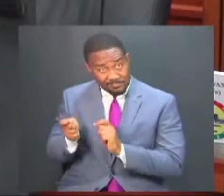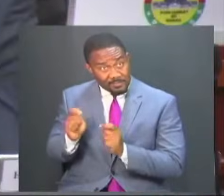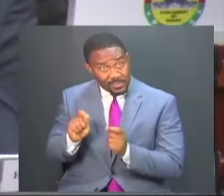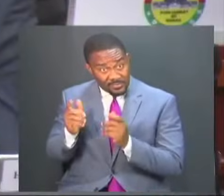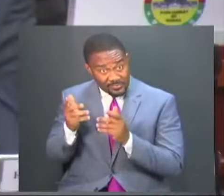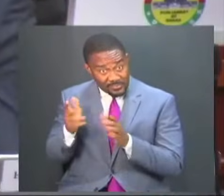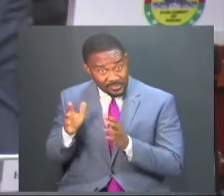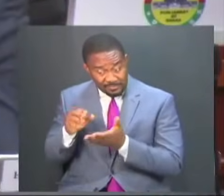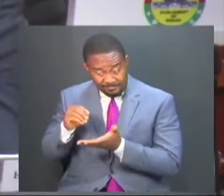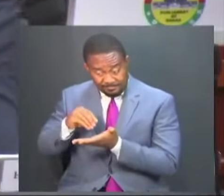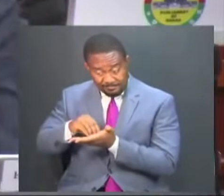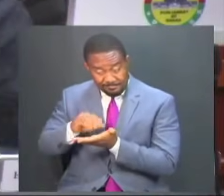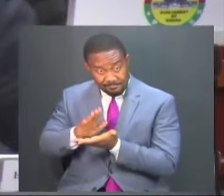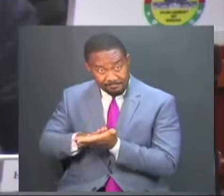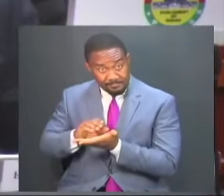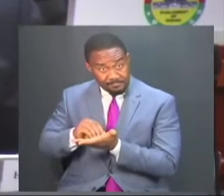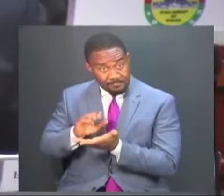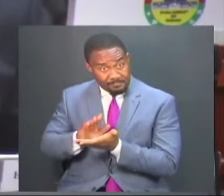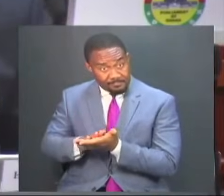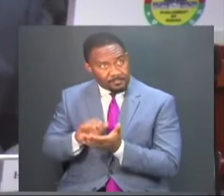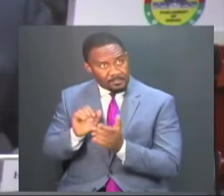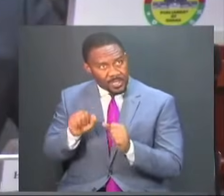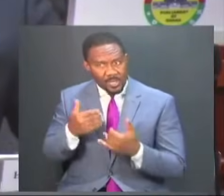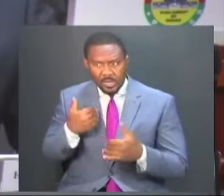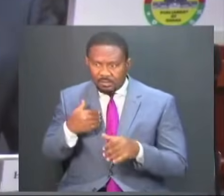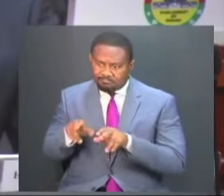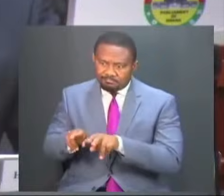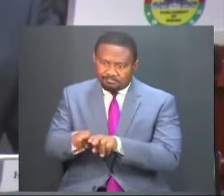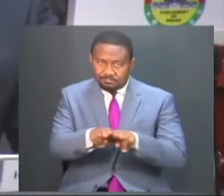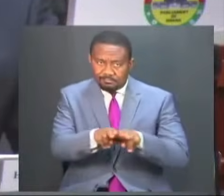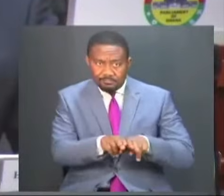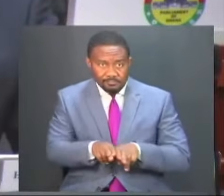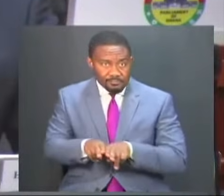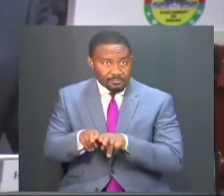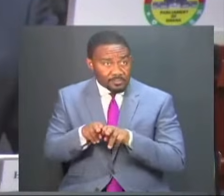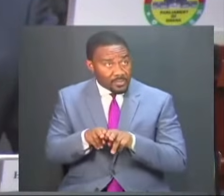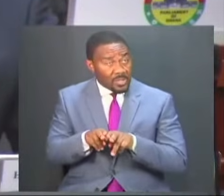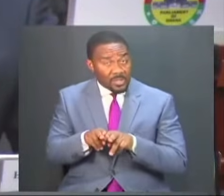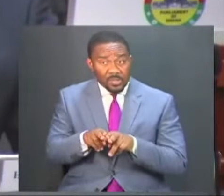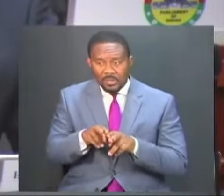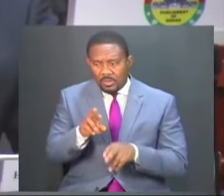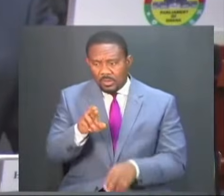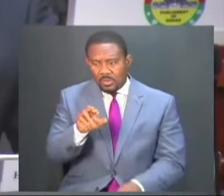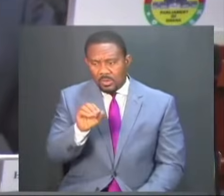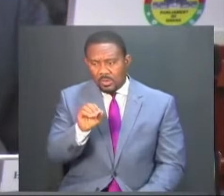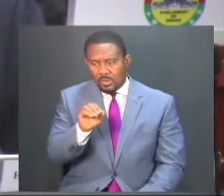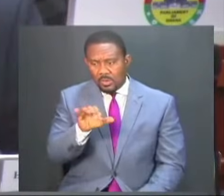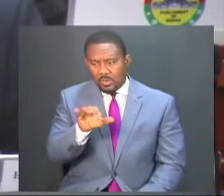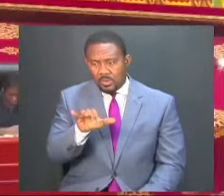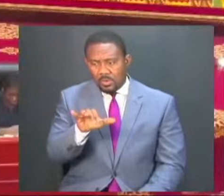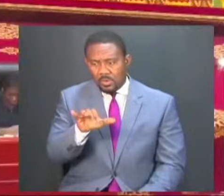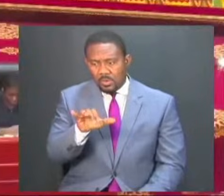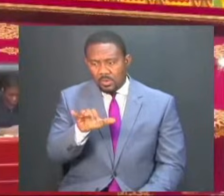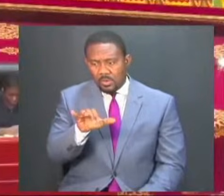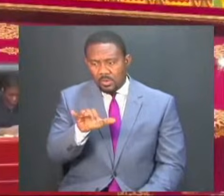considering, we can have a uniform royalties regime for all natural resources. Thank you, Mr. Speaker.